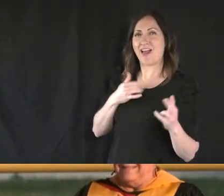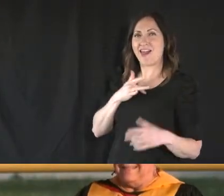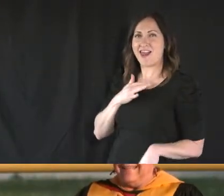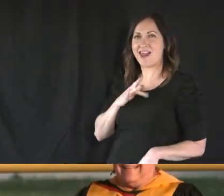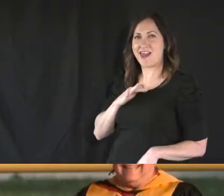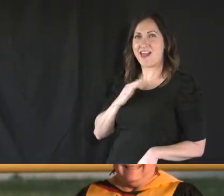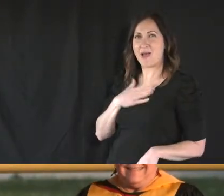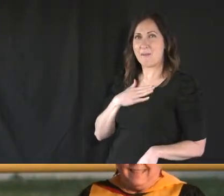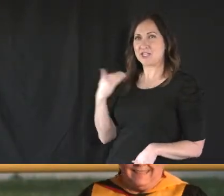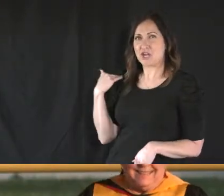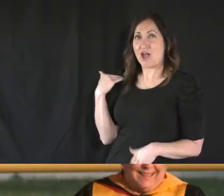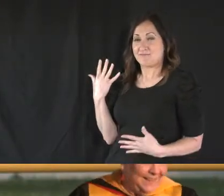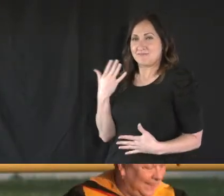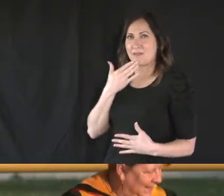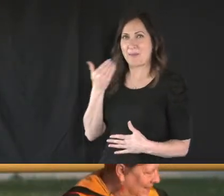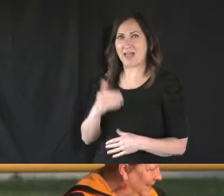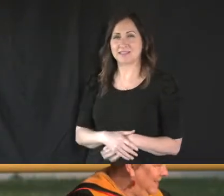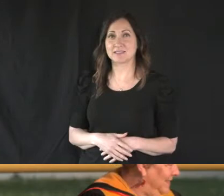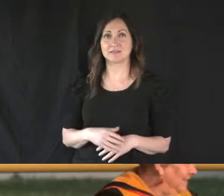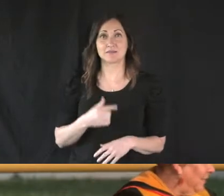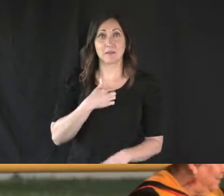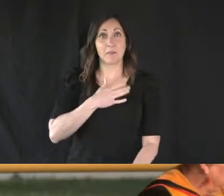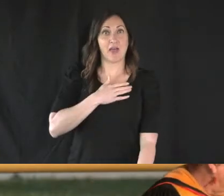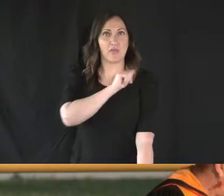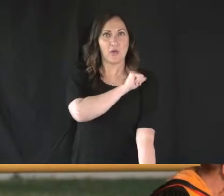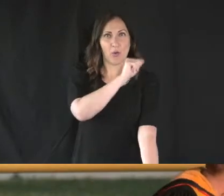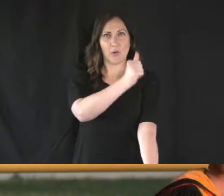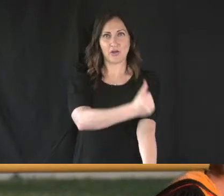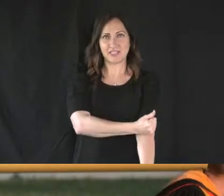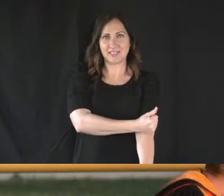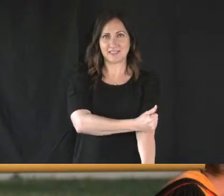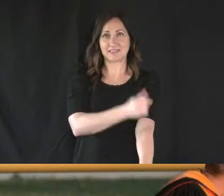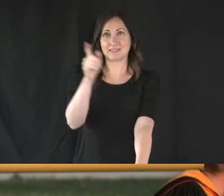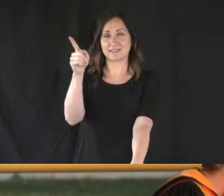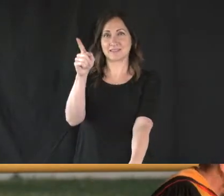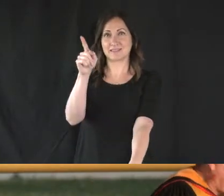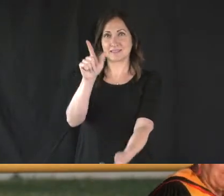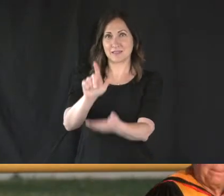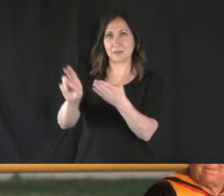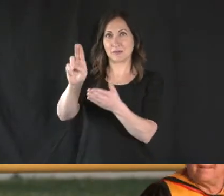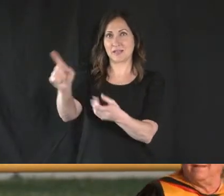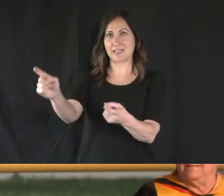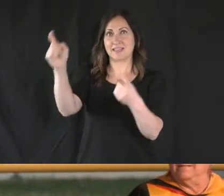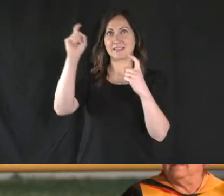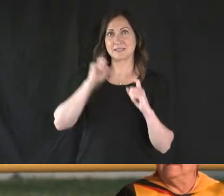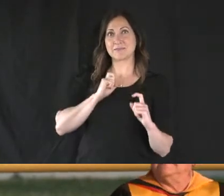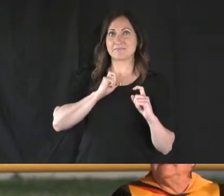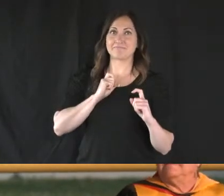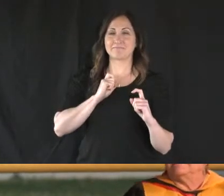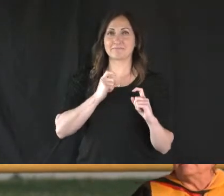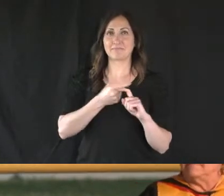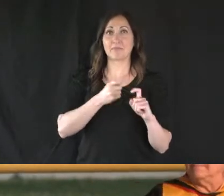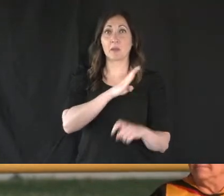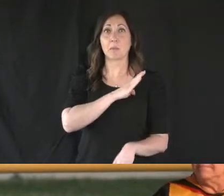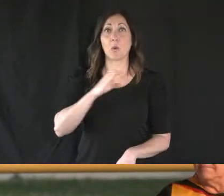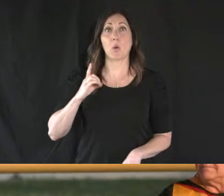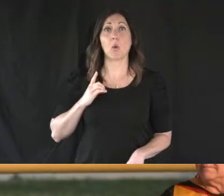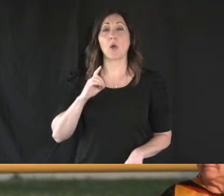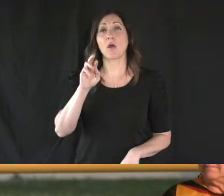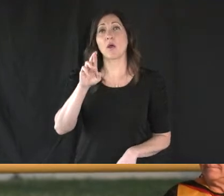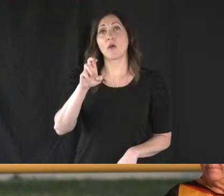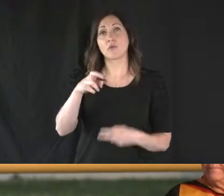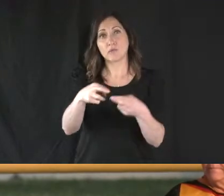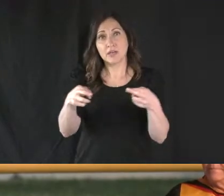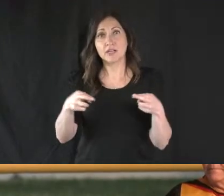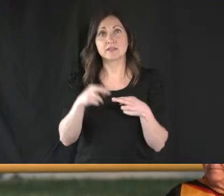now. By the authority vested in me at Lamar University, by the Board of Regents of